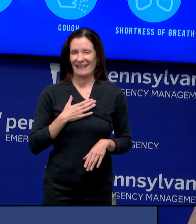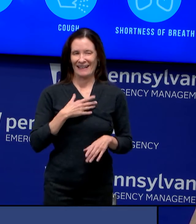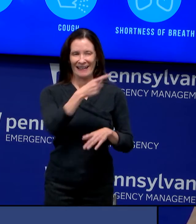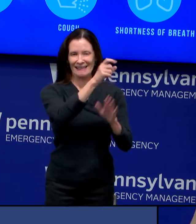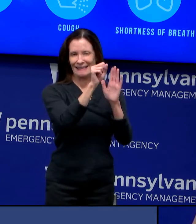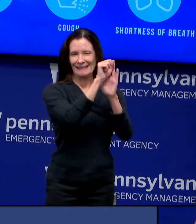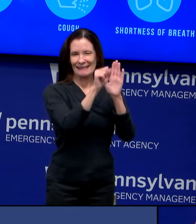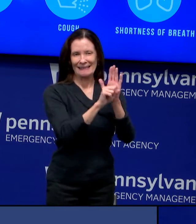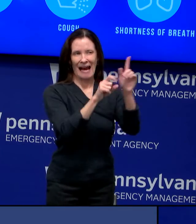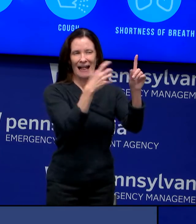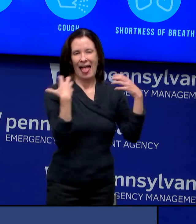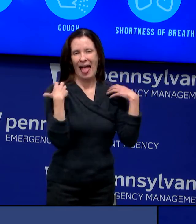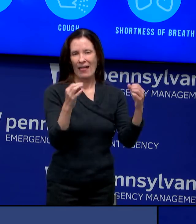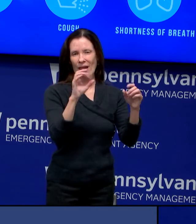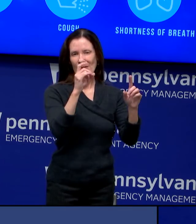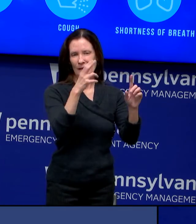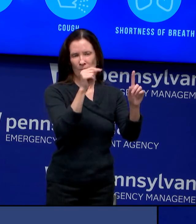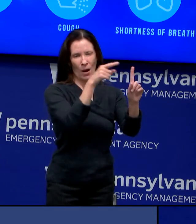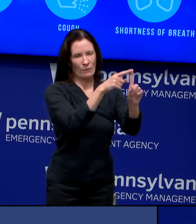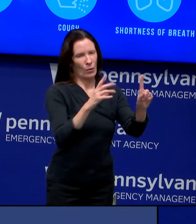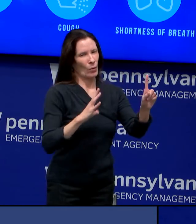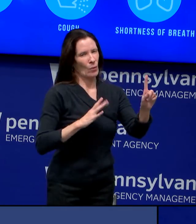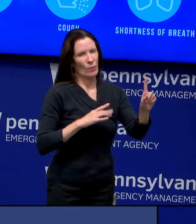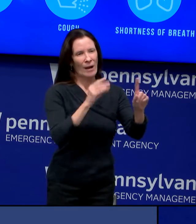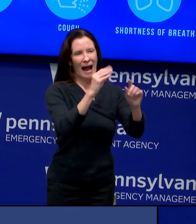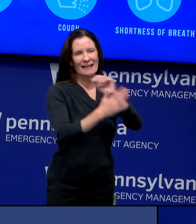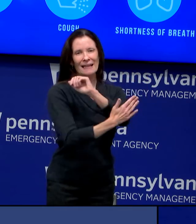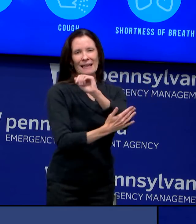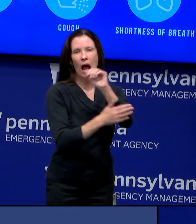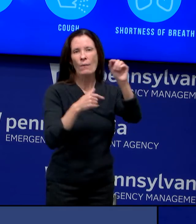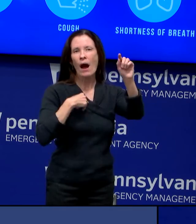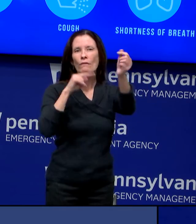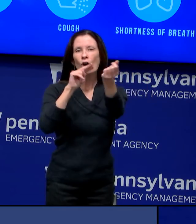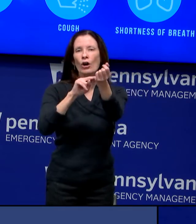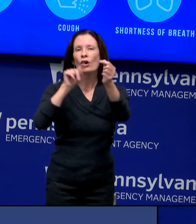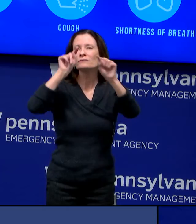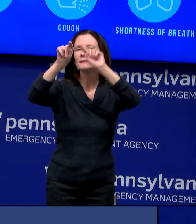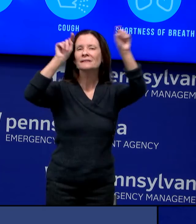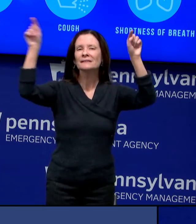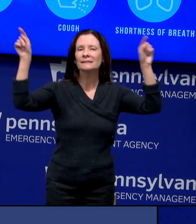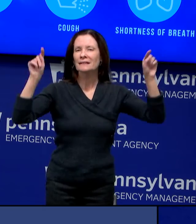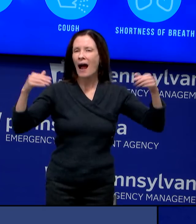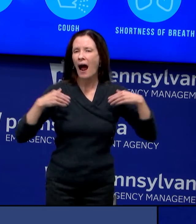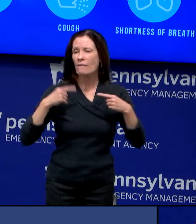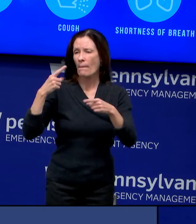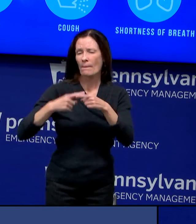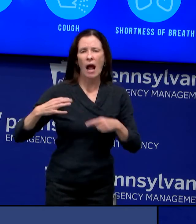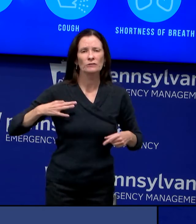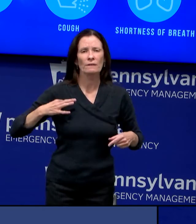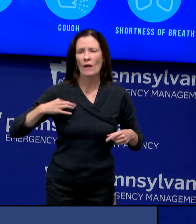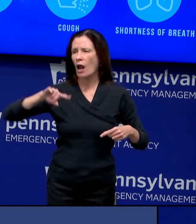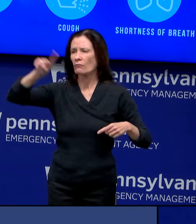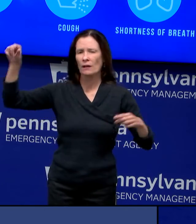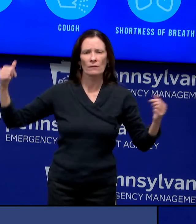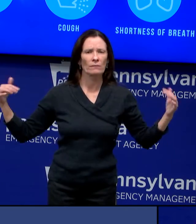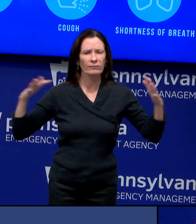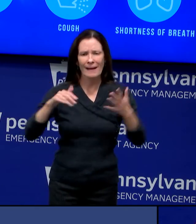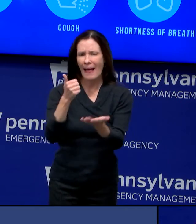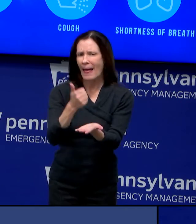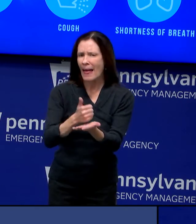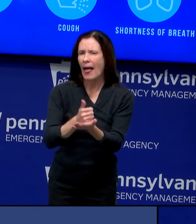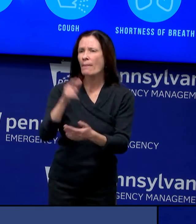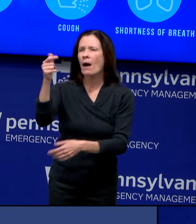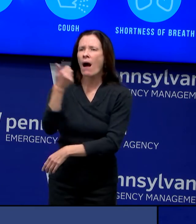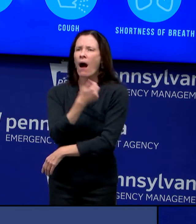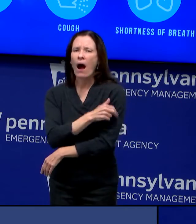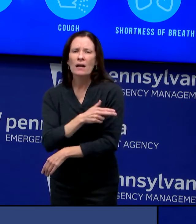departments in those specific areas. But we're also going to be using volunteers. We're going to be working with hospitals and health systems that area. So